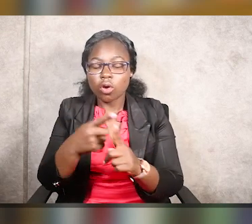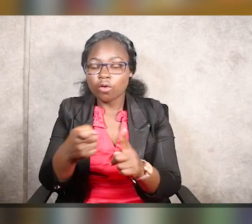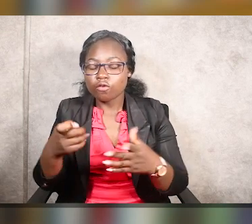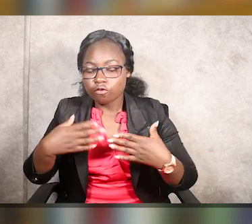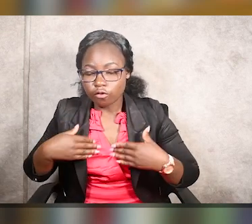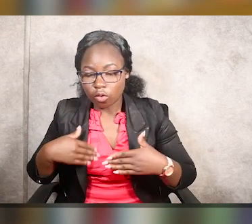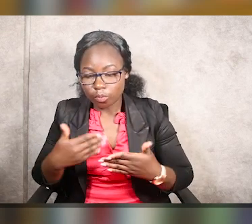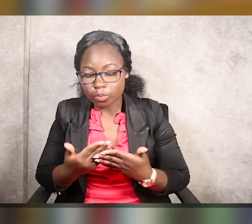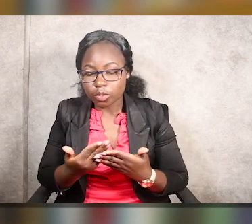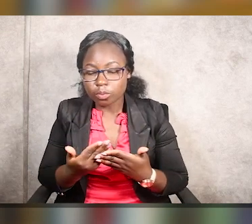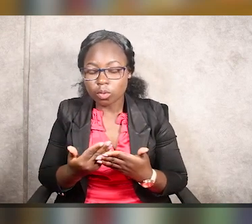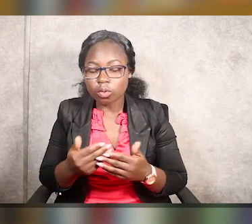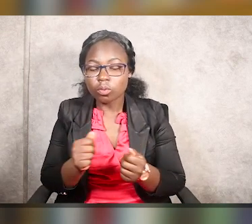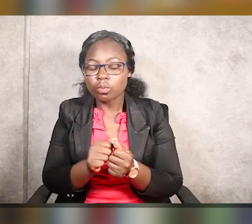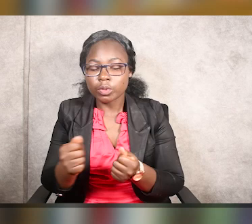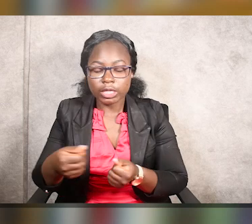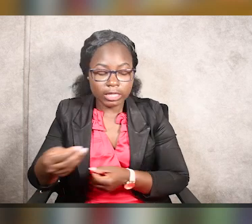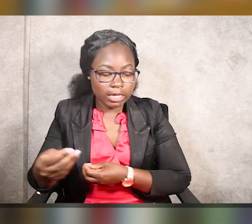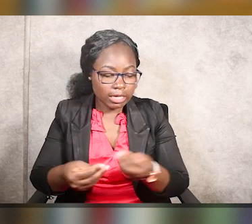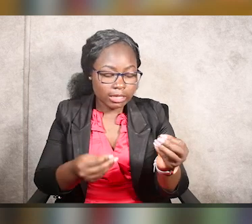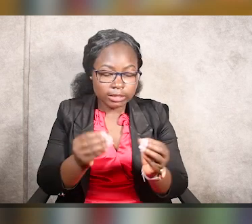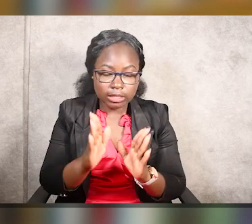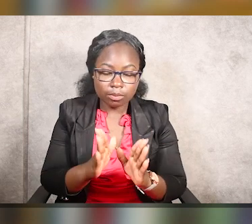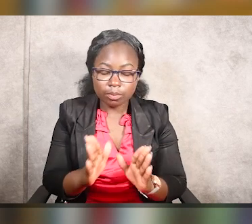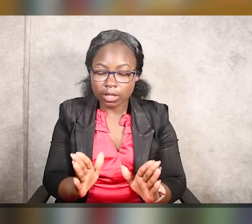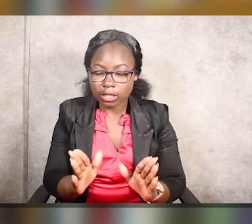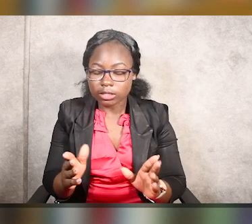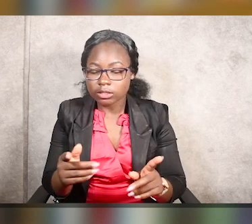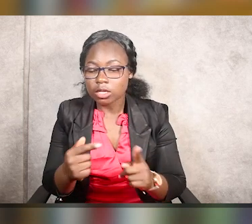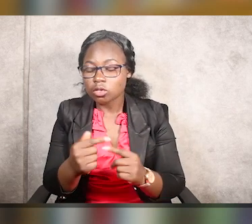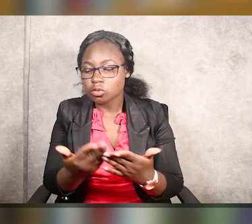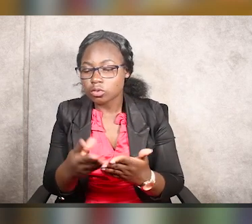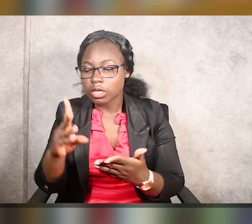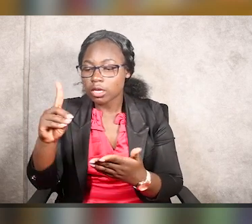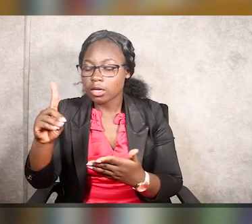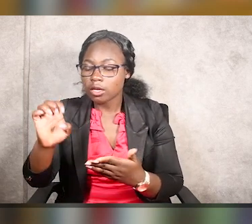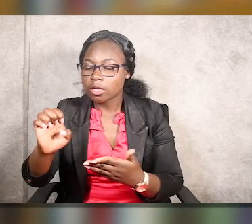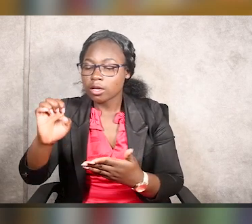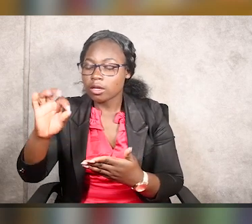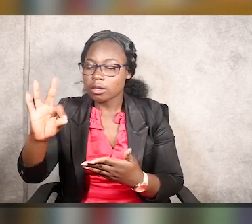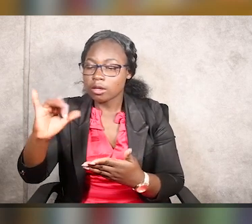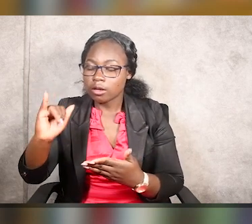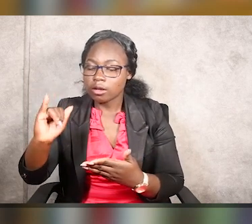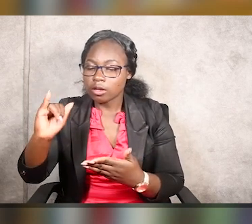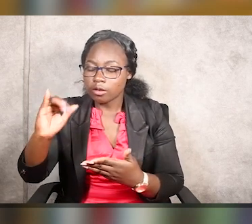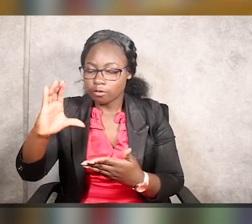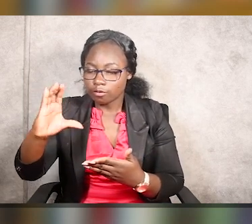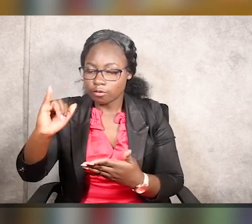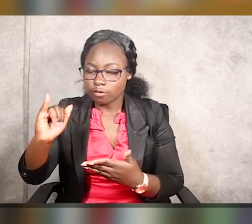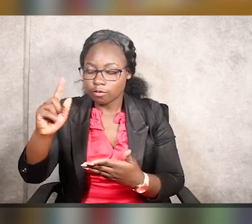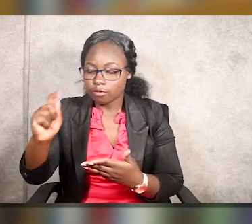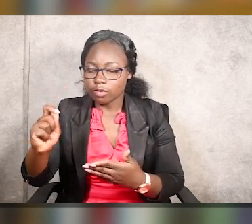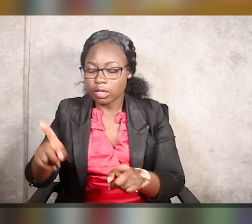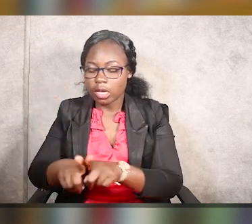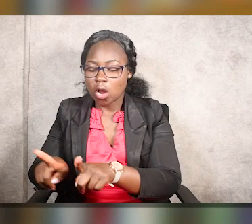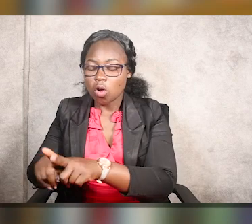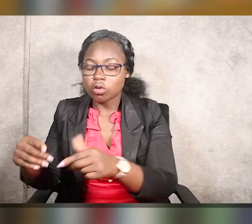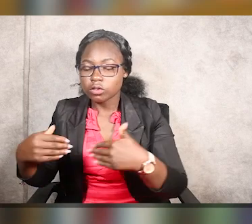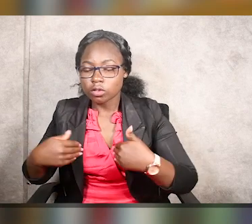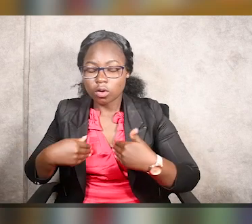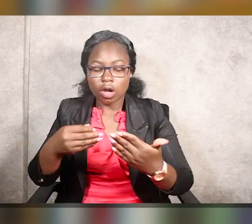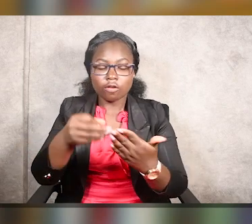with surplus to people with deficit. We also have